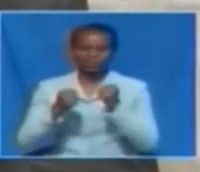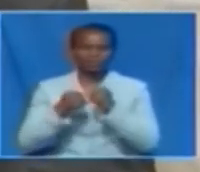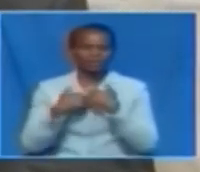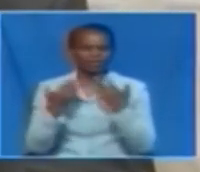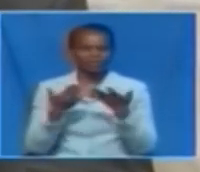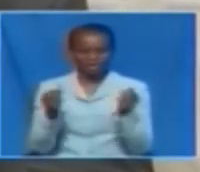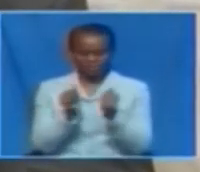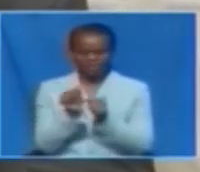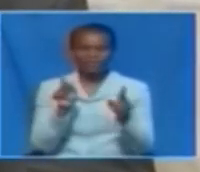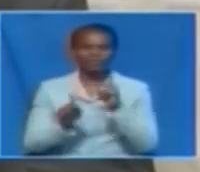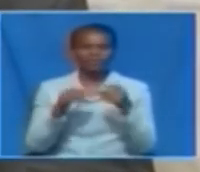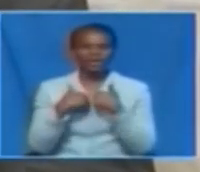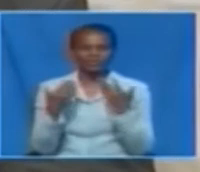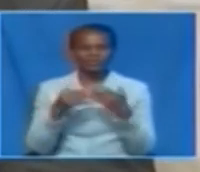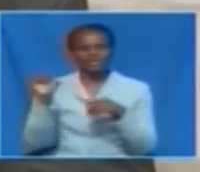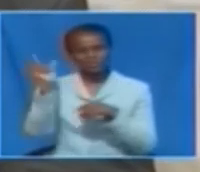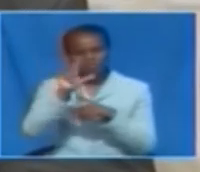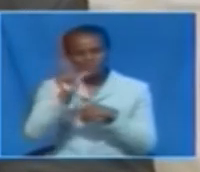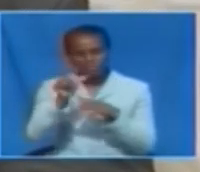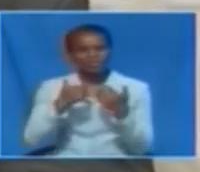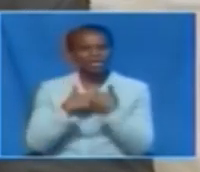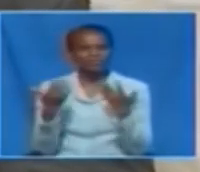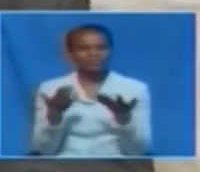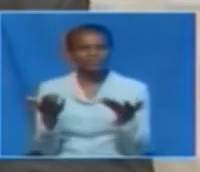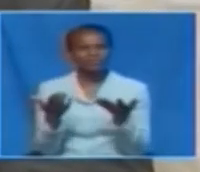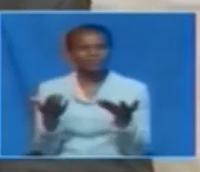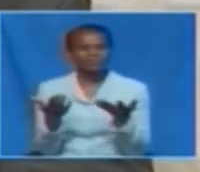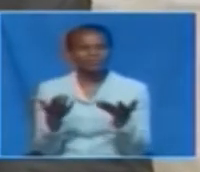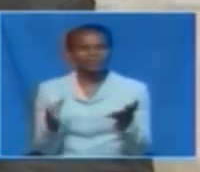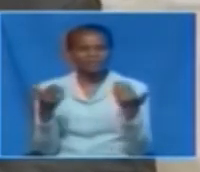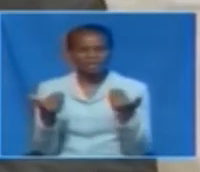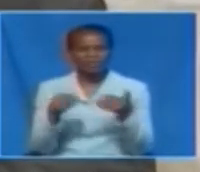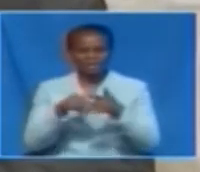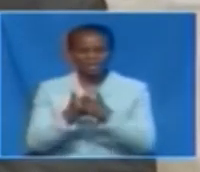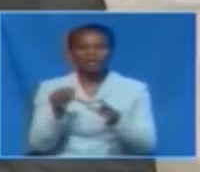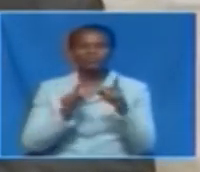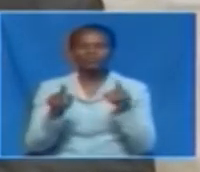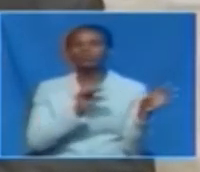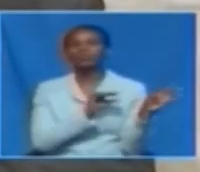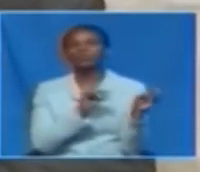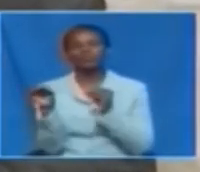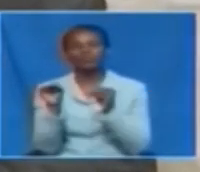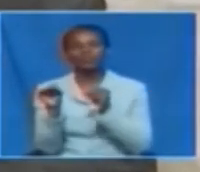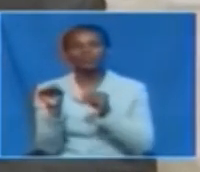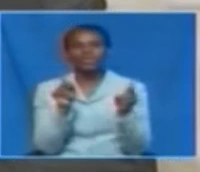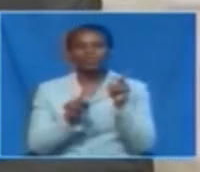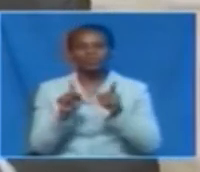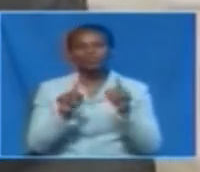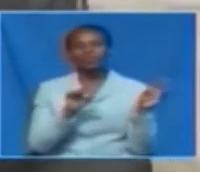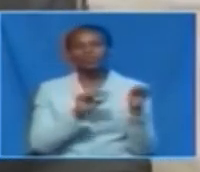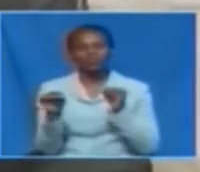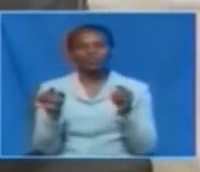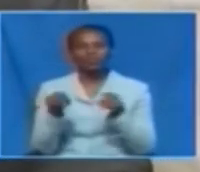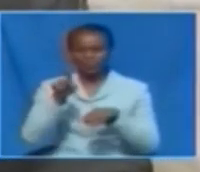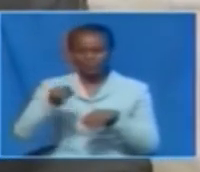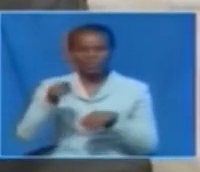with potential candidates. MMD doesn't. So the issue of saying some people will move, some people who are in